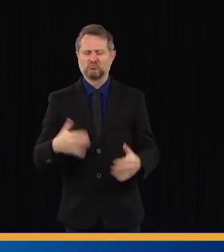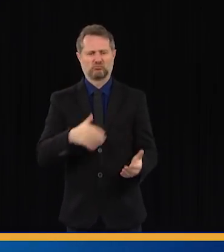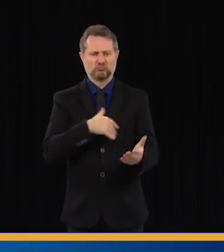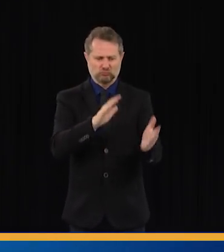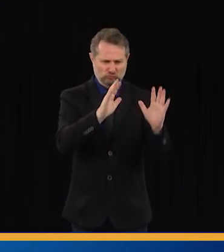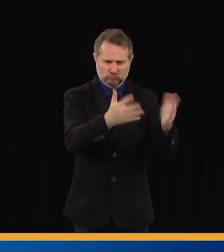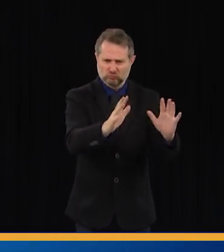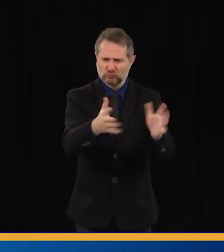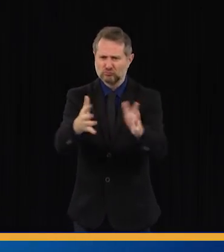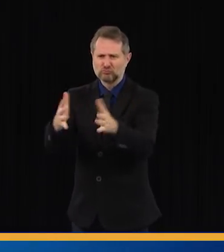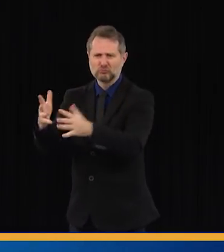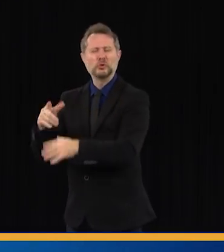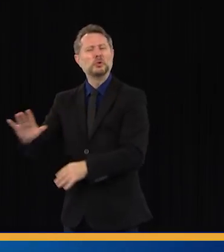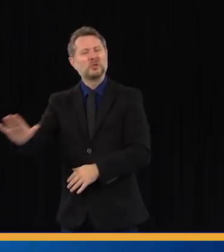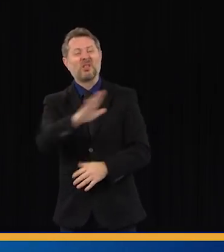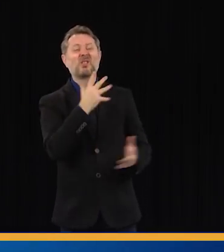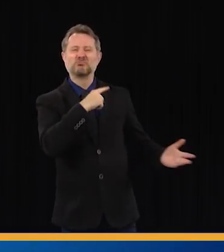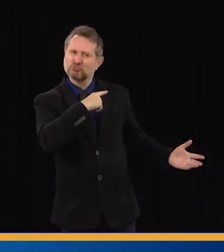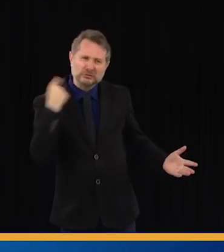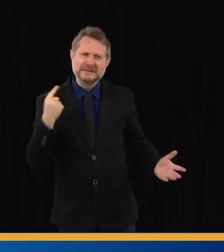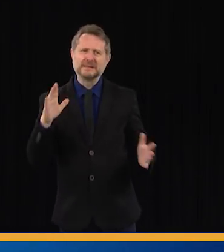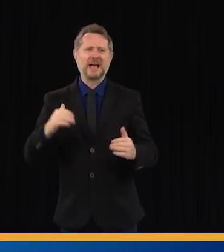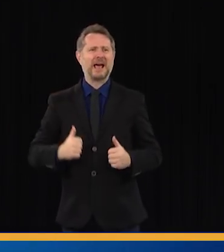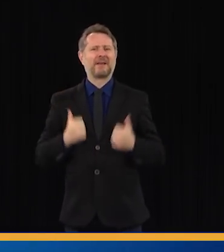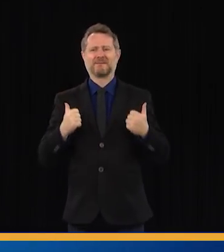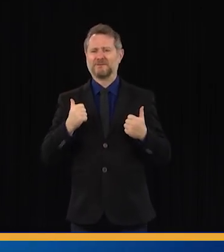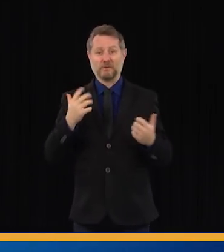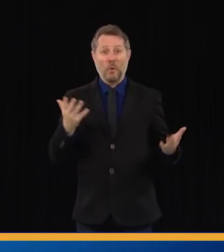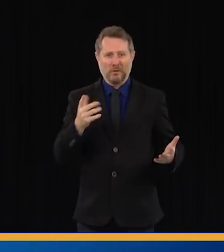their lives at risk for the public.